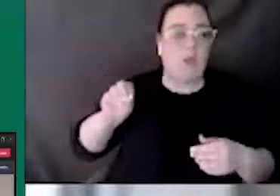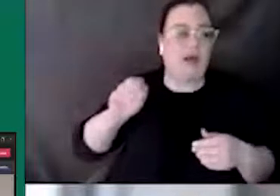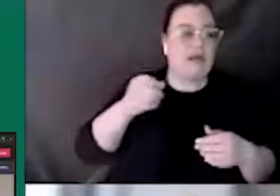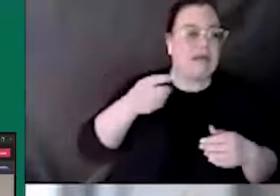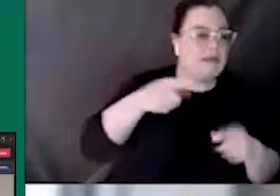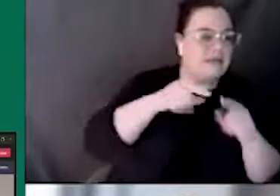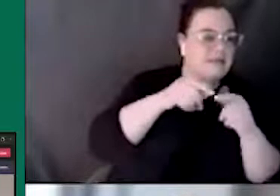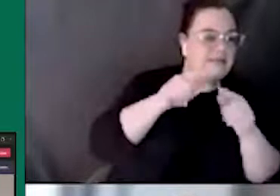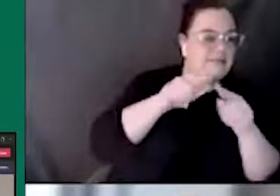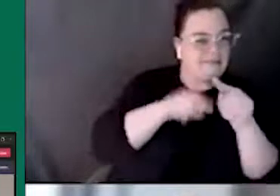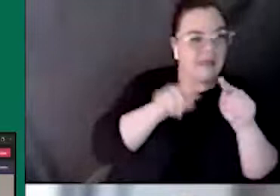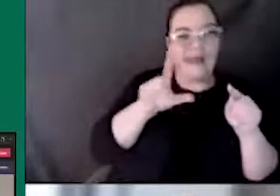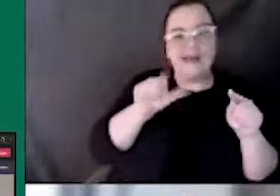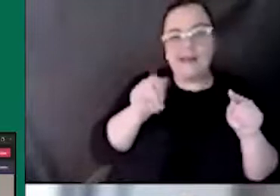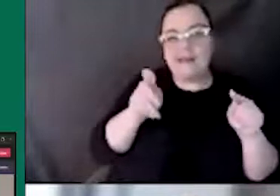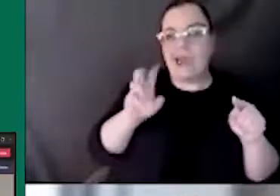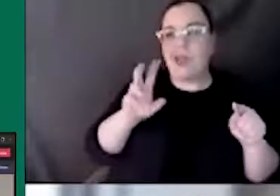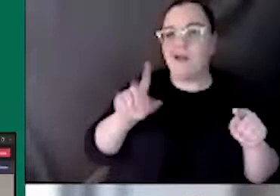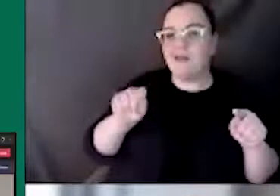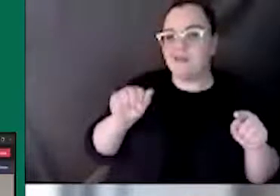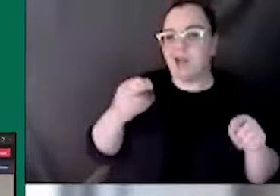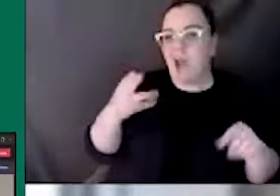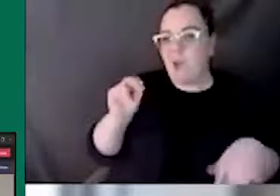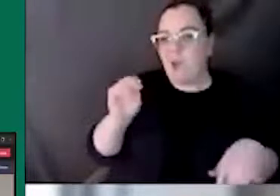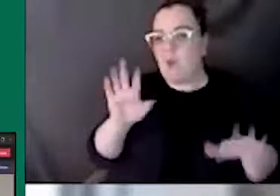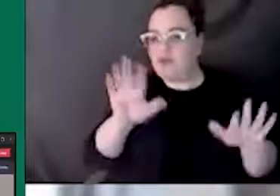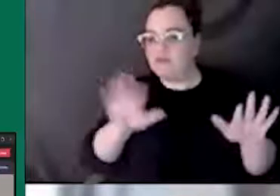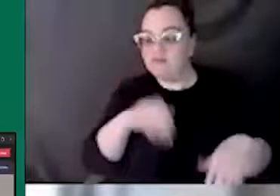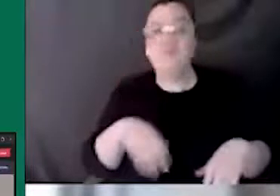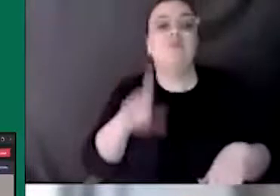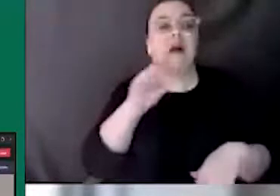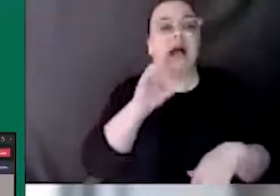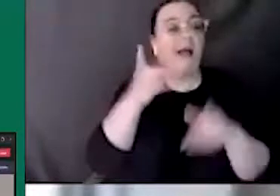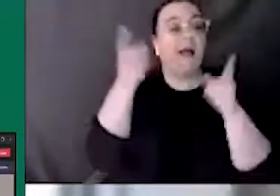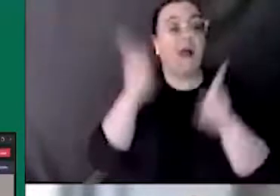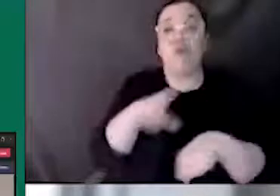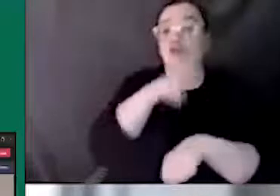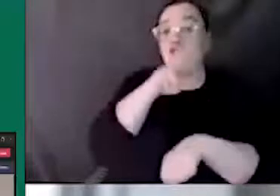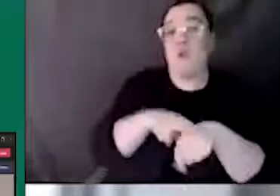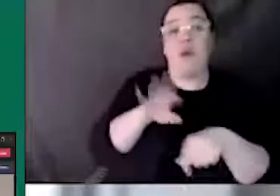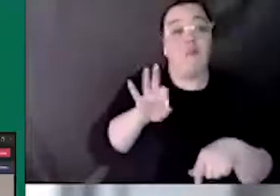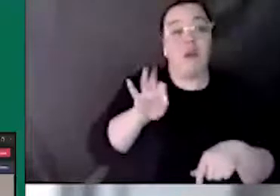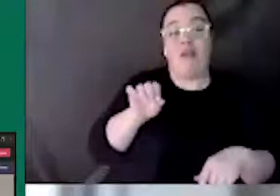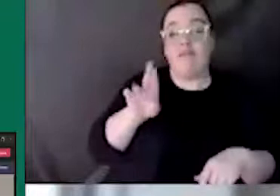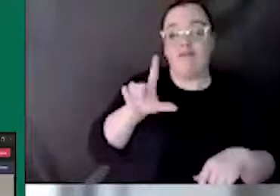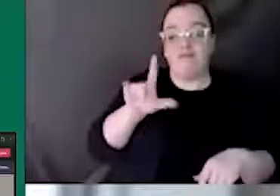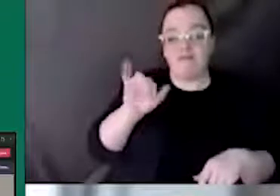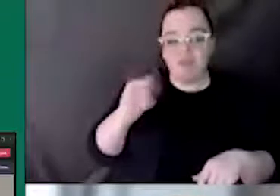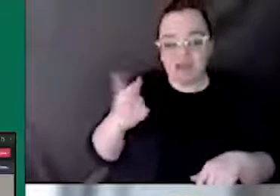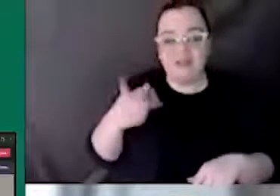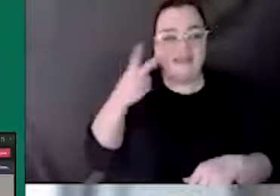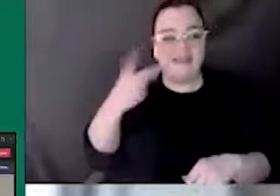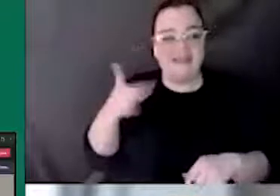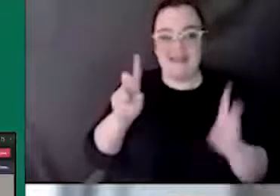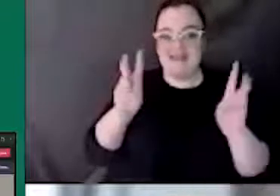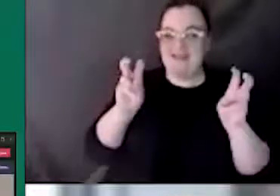Sierras, that's the beautiful valley that you see on the other end of it. It was a result of normal faulting. As you can see from the Did You Feel It map, it was widely